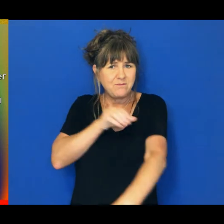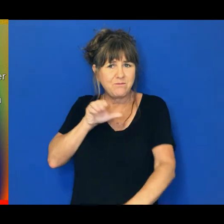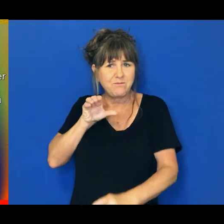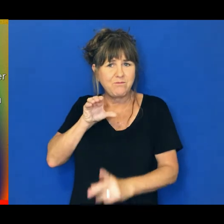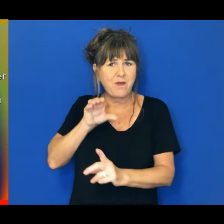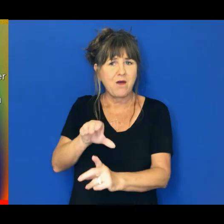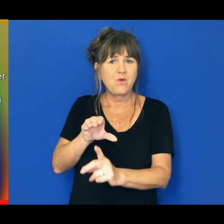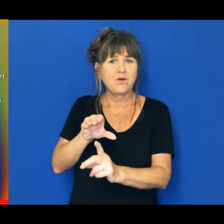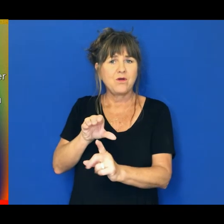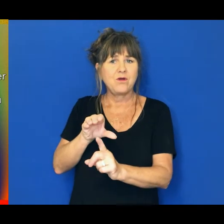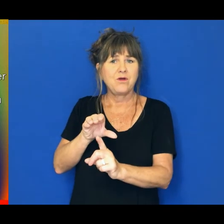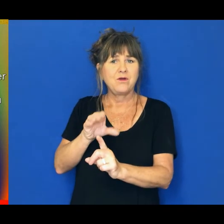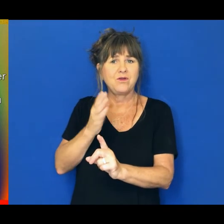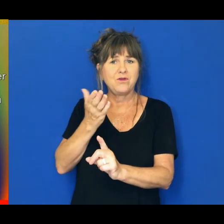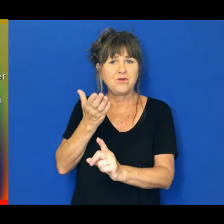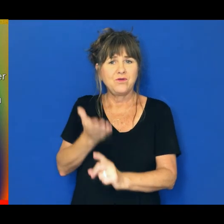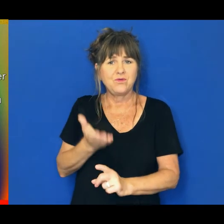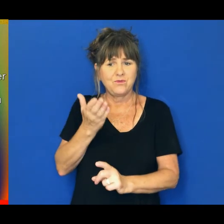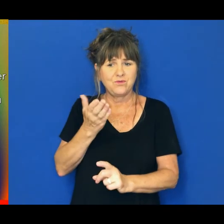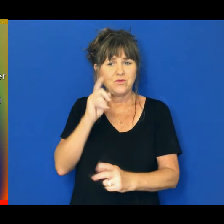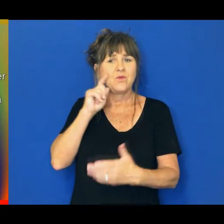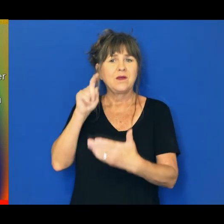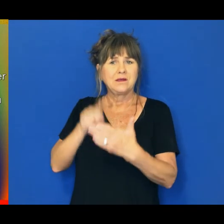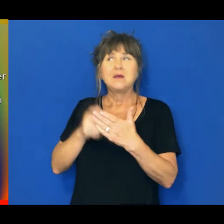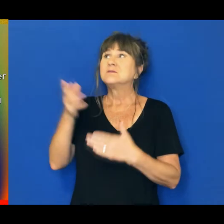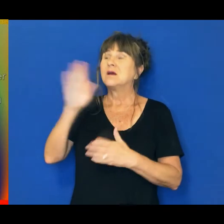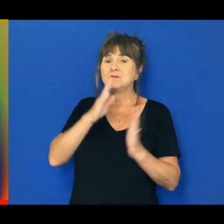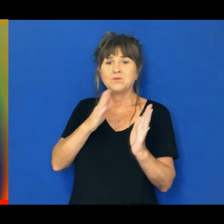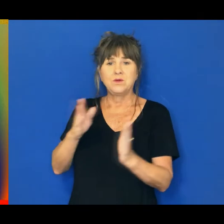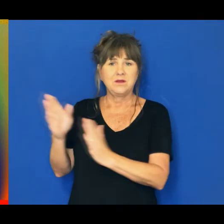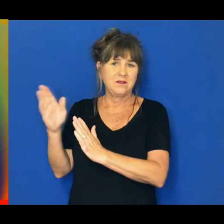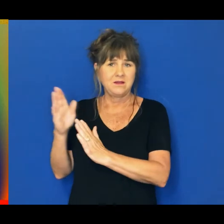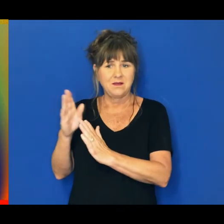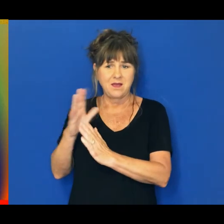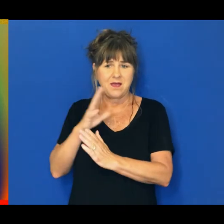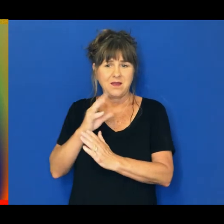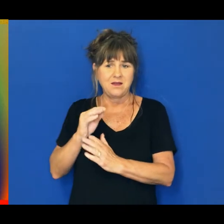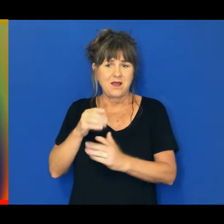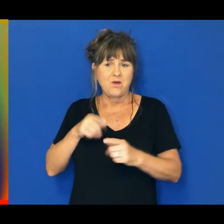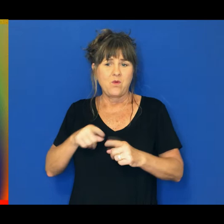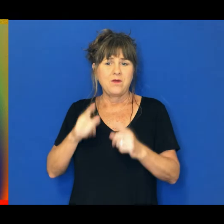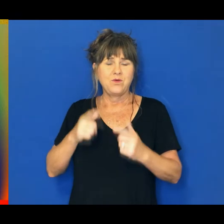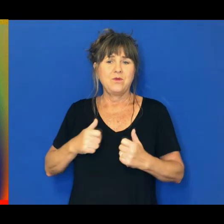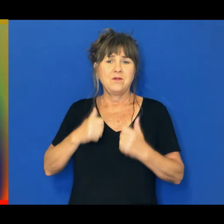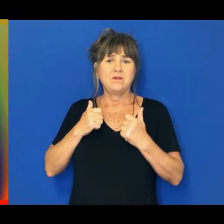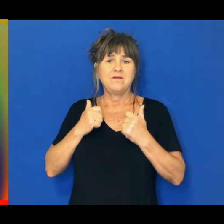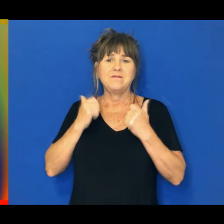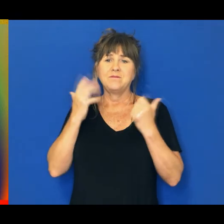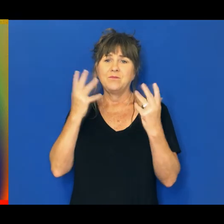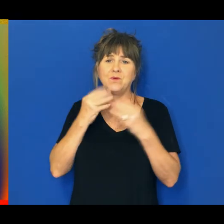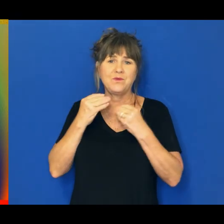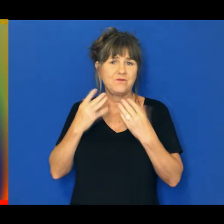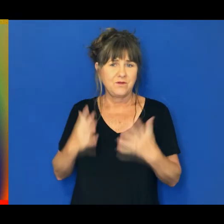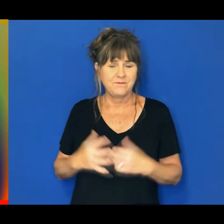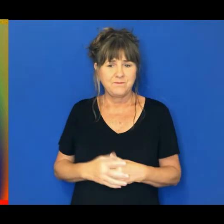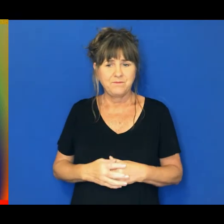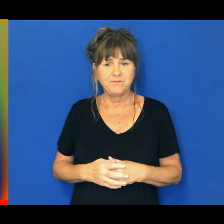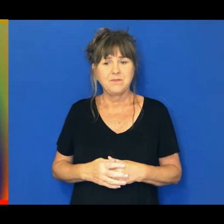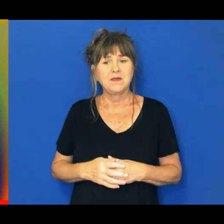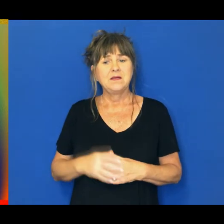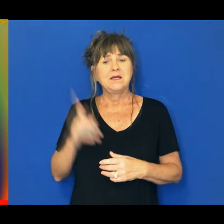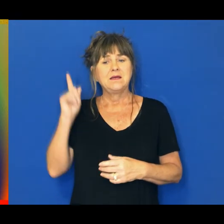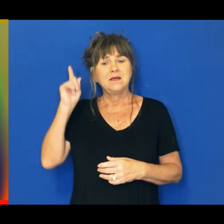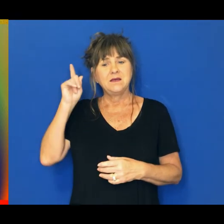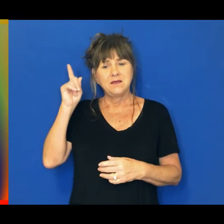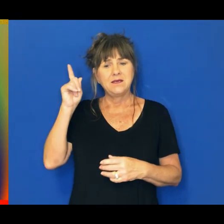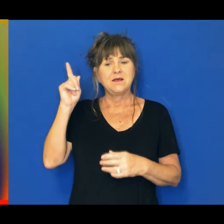you to discern God's will as you live a beautiful life, satisfying and perfect in his eyes. The Holy Spirit is